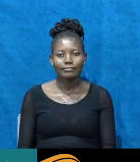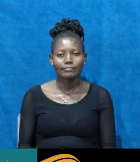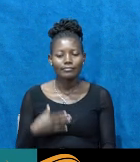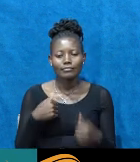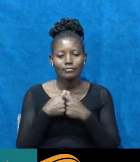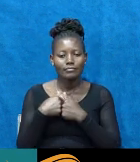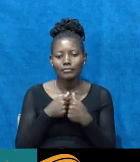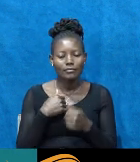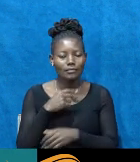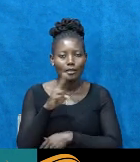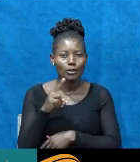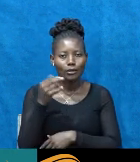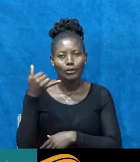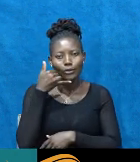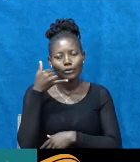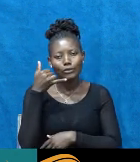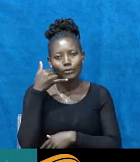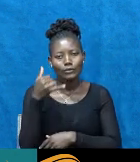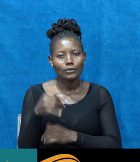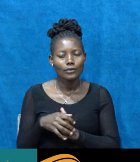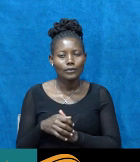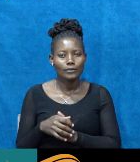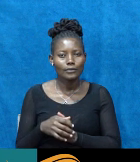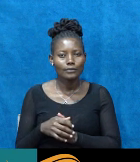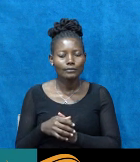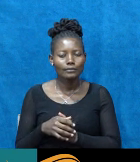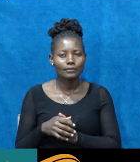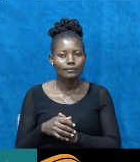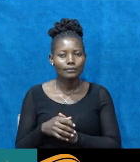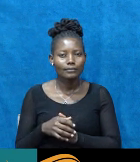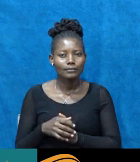this meeting. I mean,